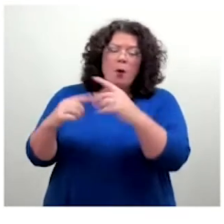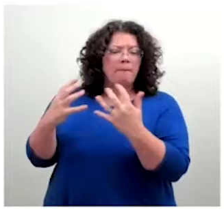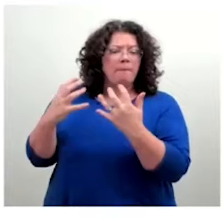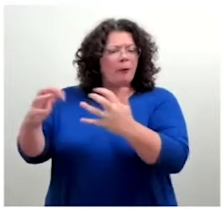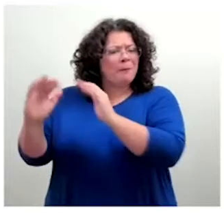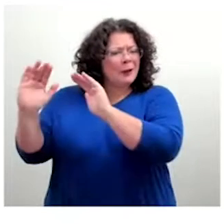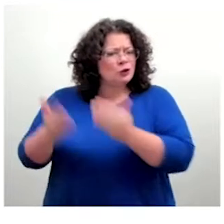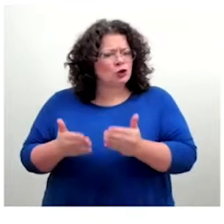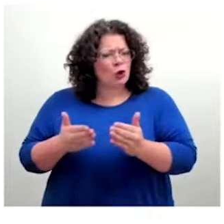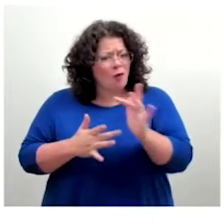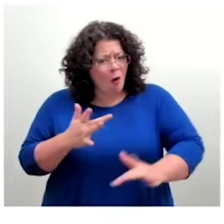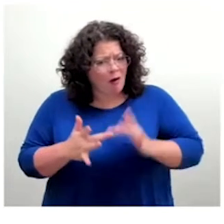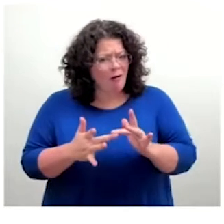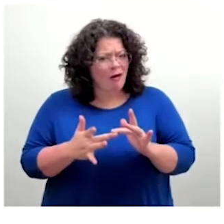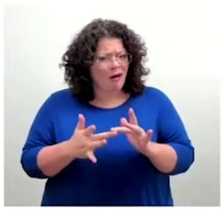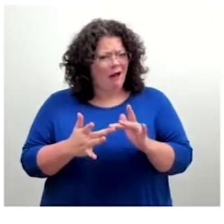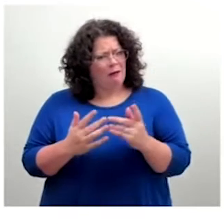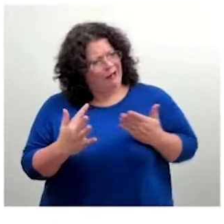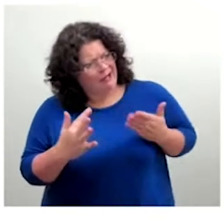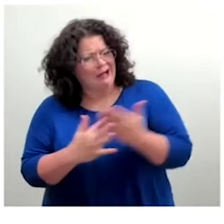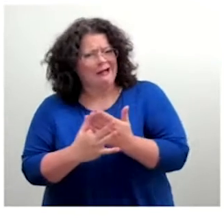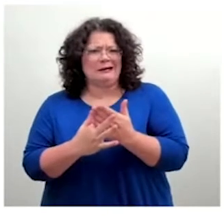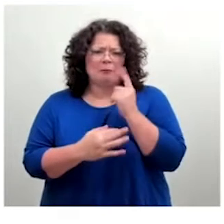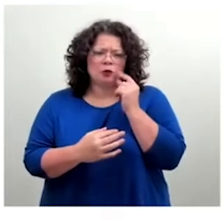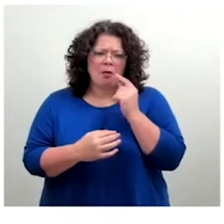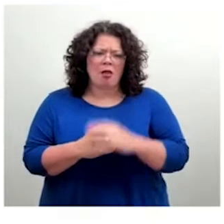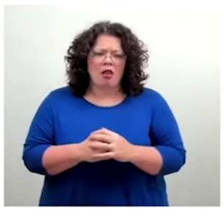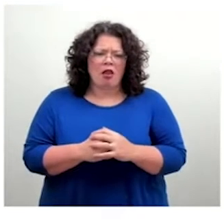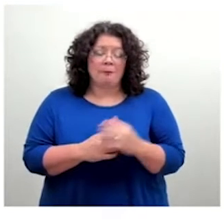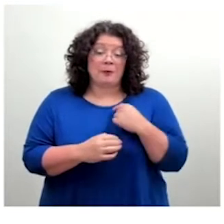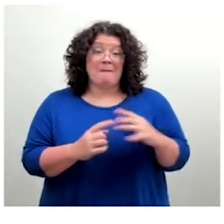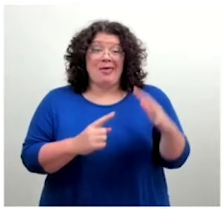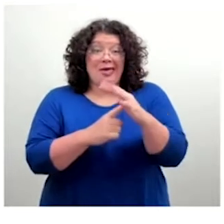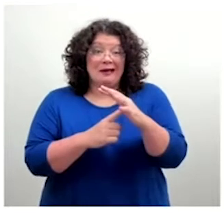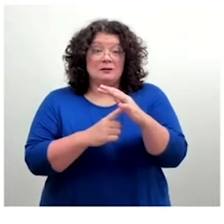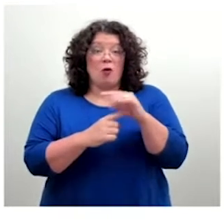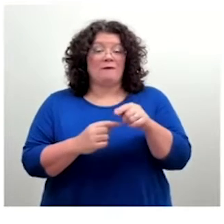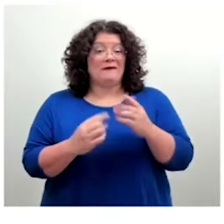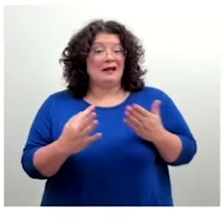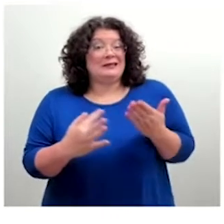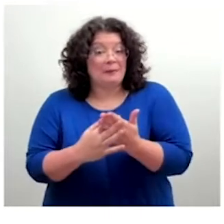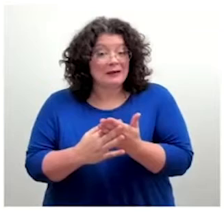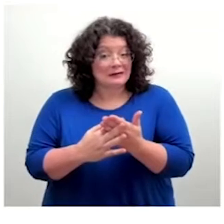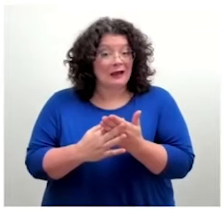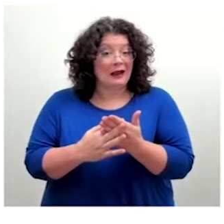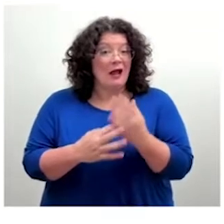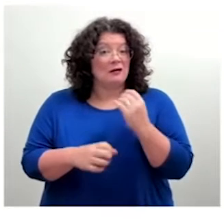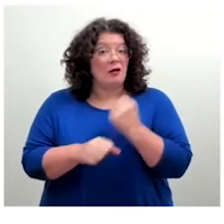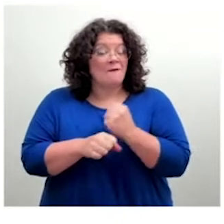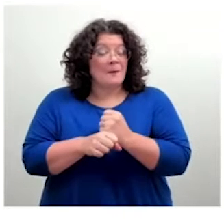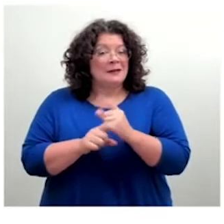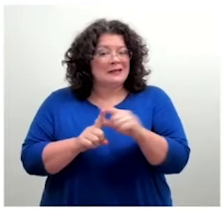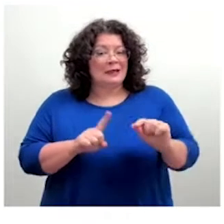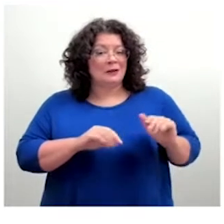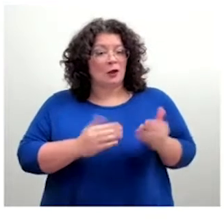digital transformation of government, which means that we run government's websites, GovUK, amongst many other things. My role is to raise awareness